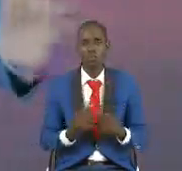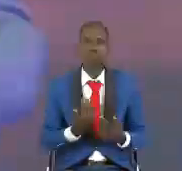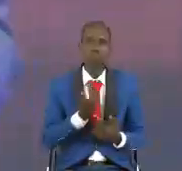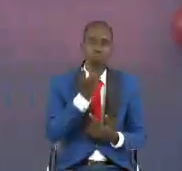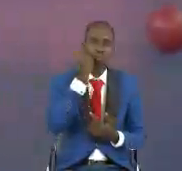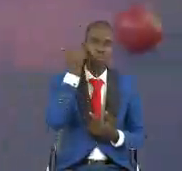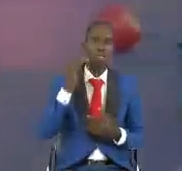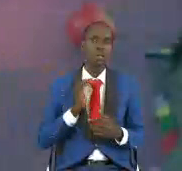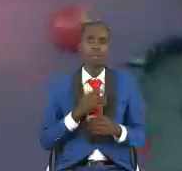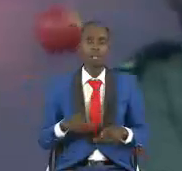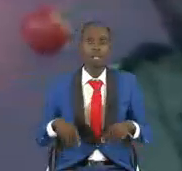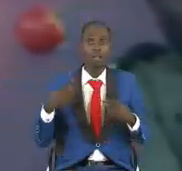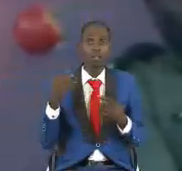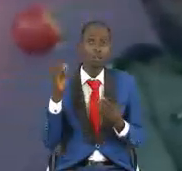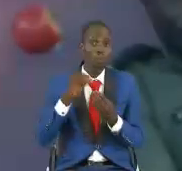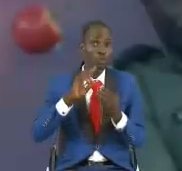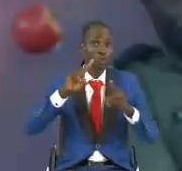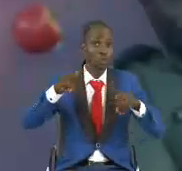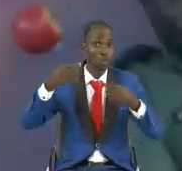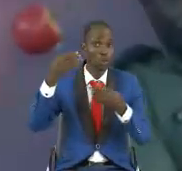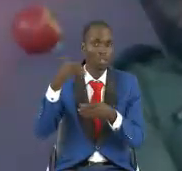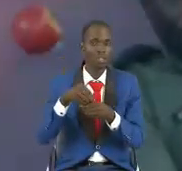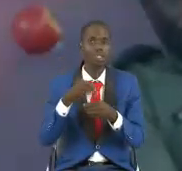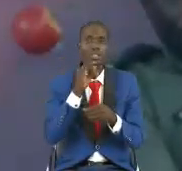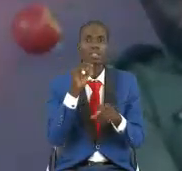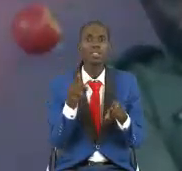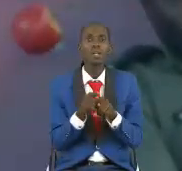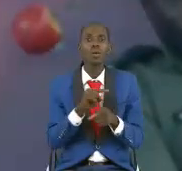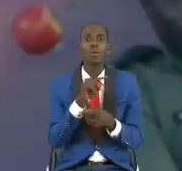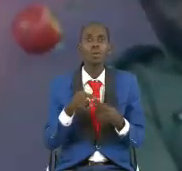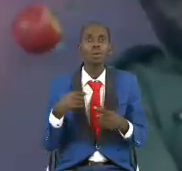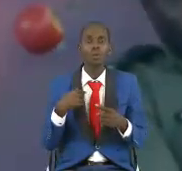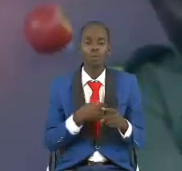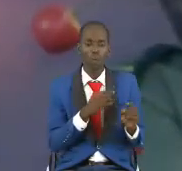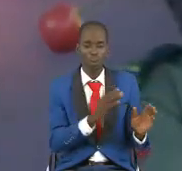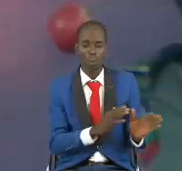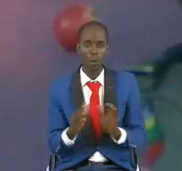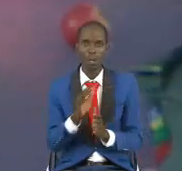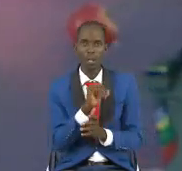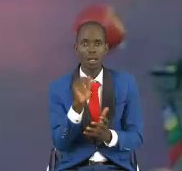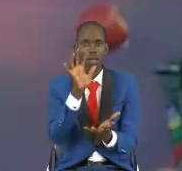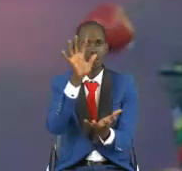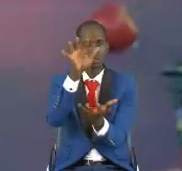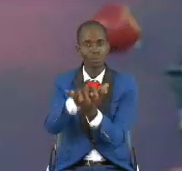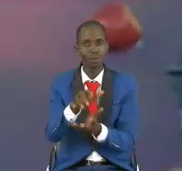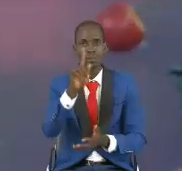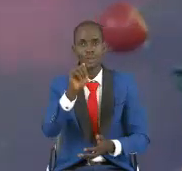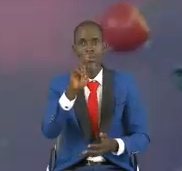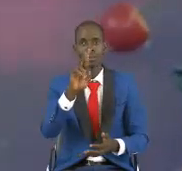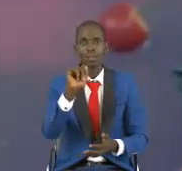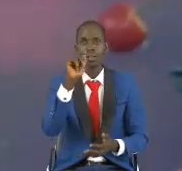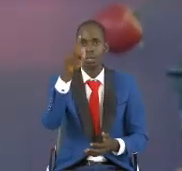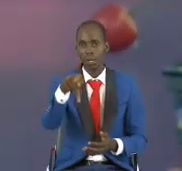go, it's like, you know, when we search a trap for a rabbit, and then we